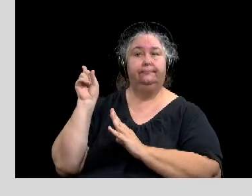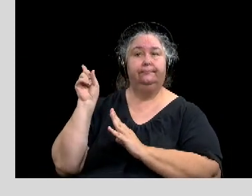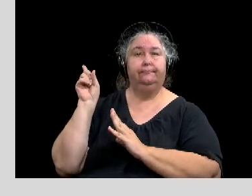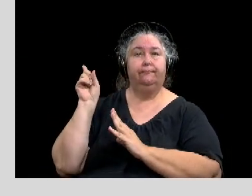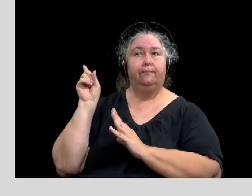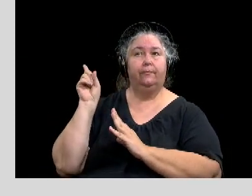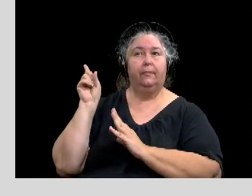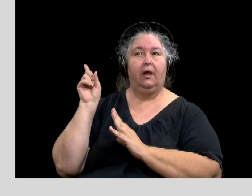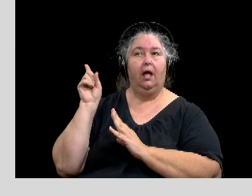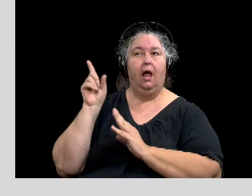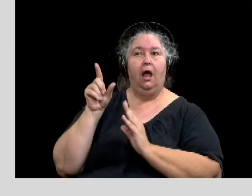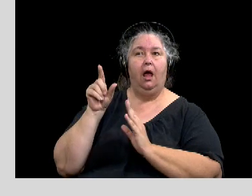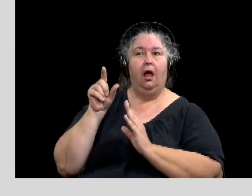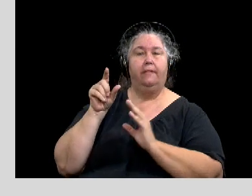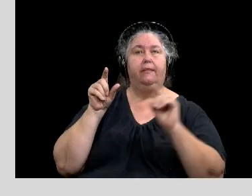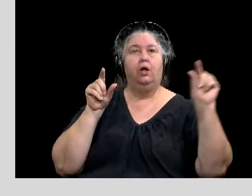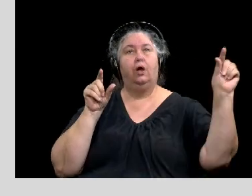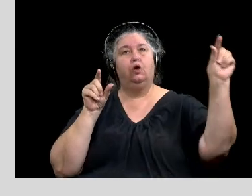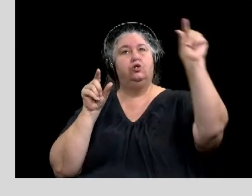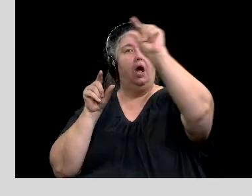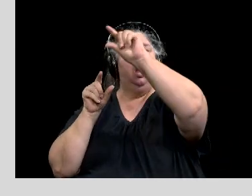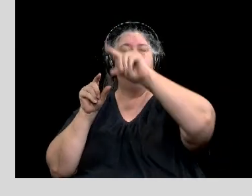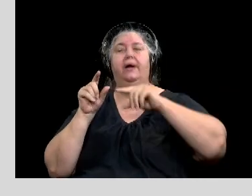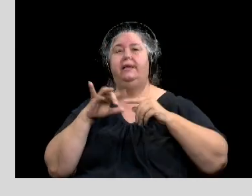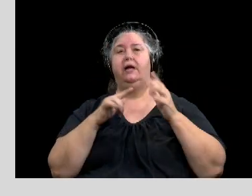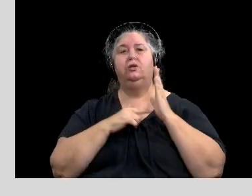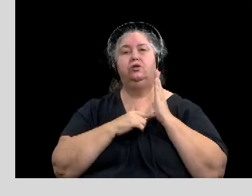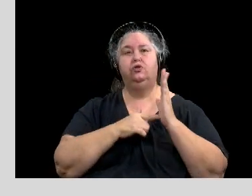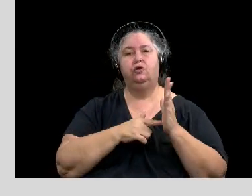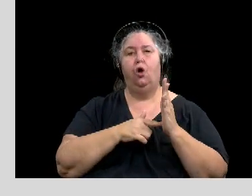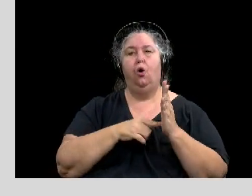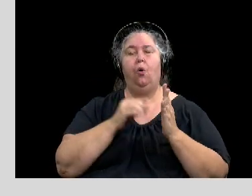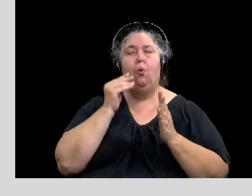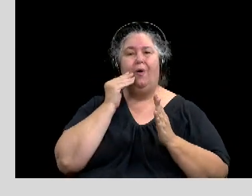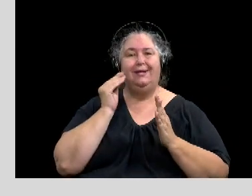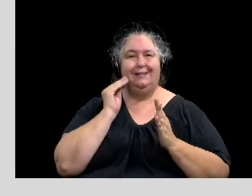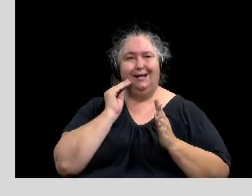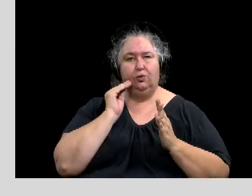bar graph that's across the top that indicates residential